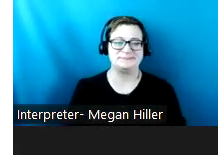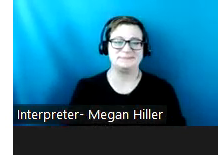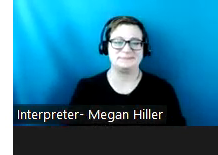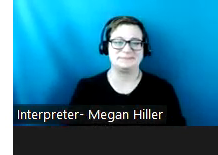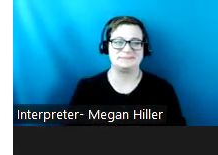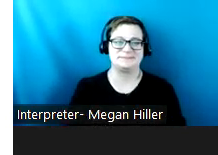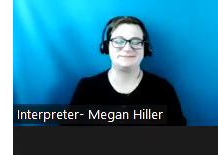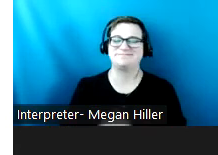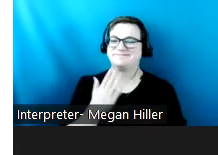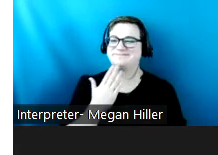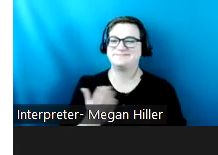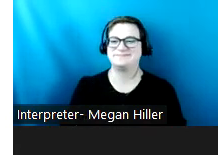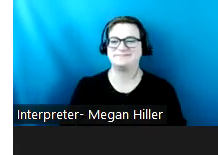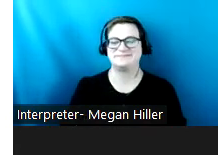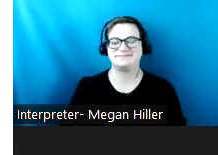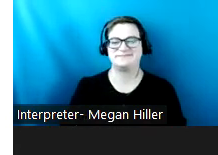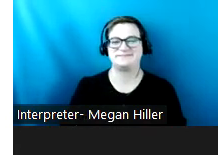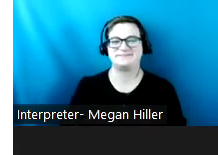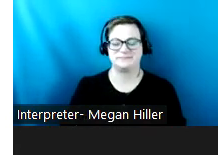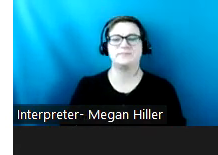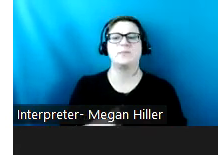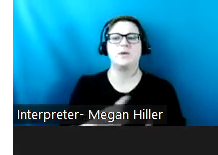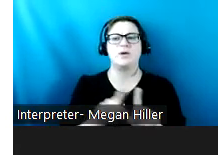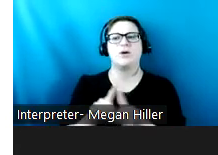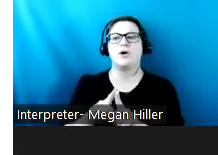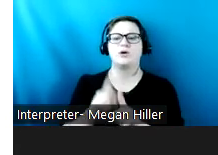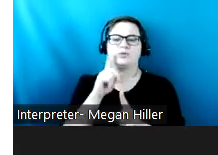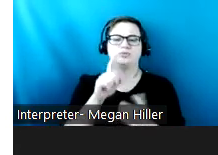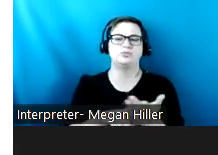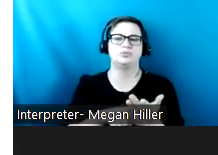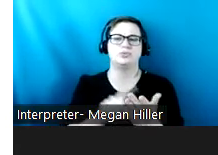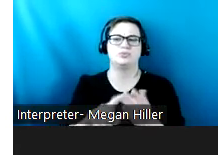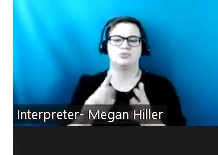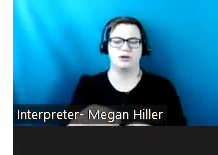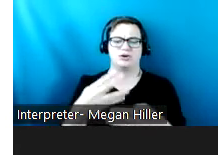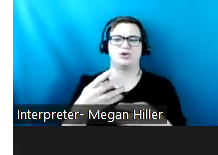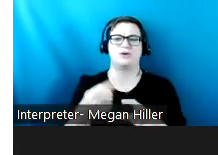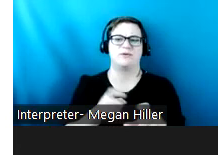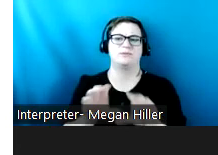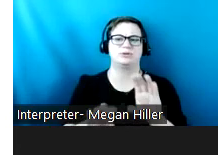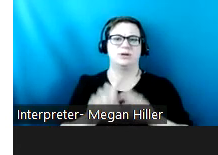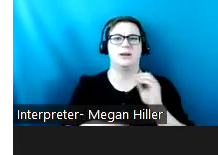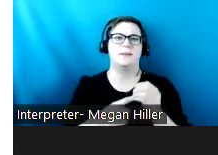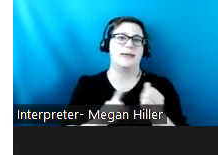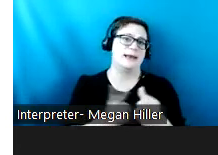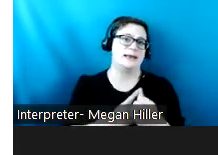Yeah, thank you. And then I also see a question in the chat about the initial